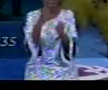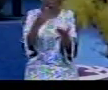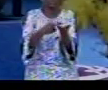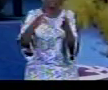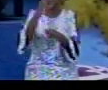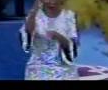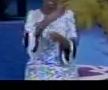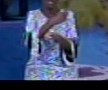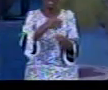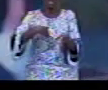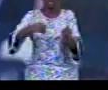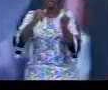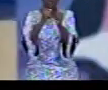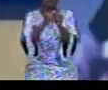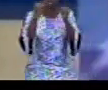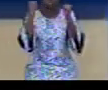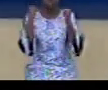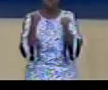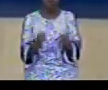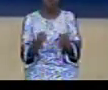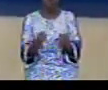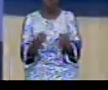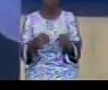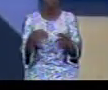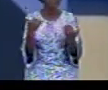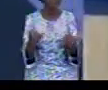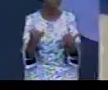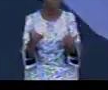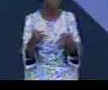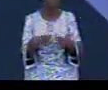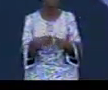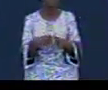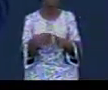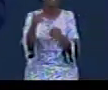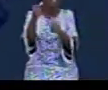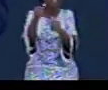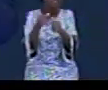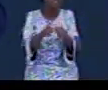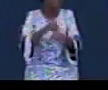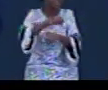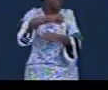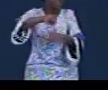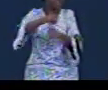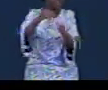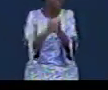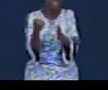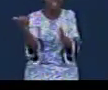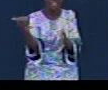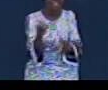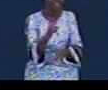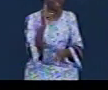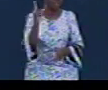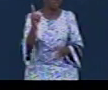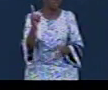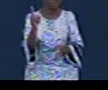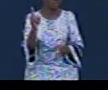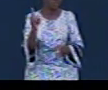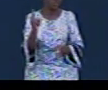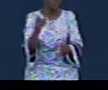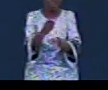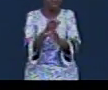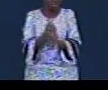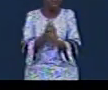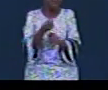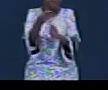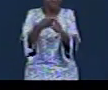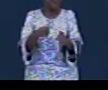and with power. Now, every anointing that anyone receives from the